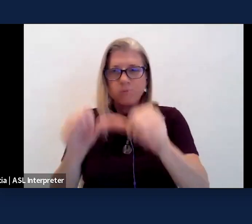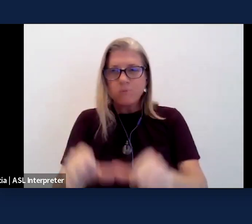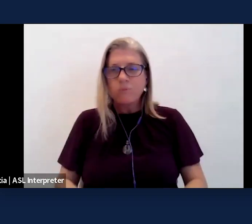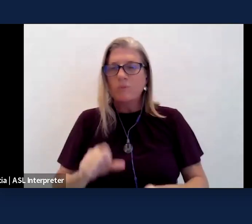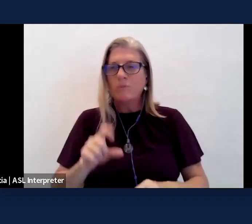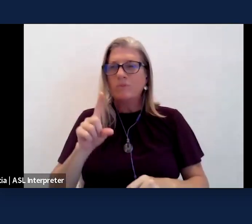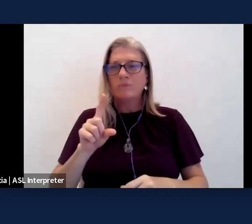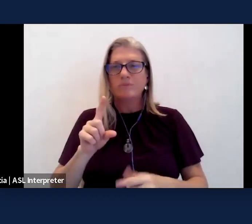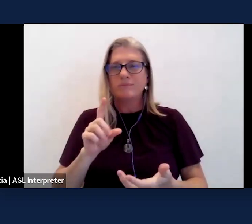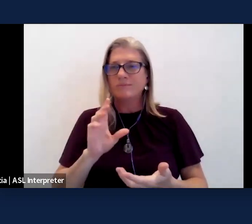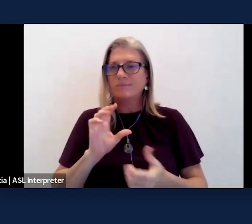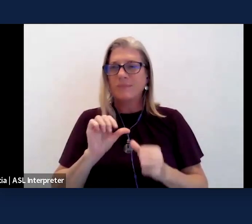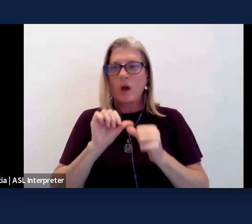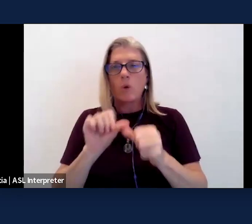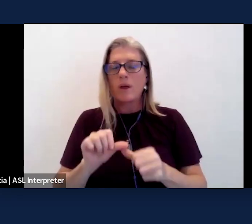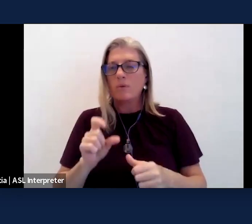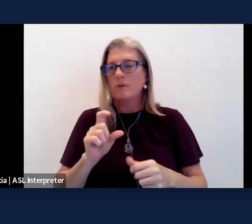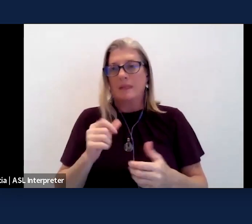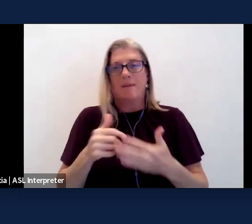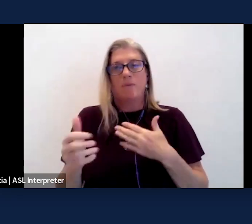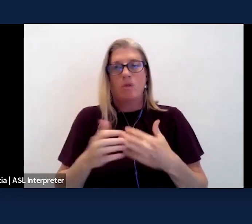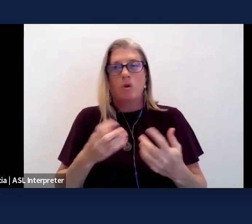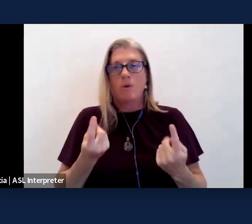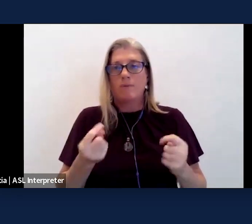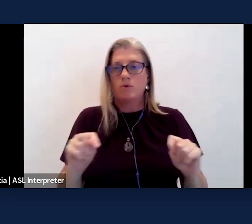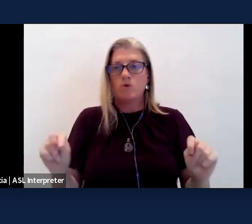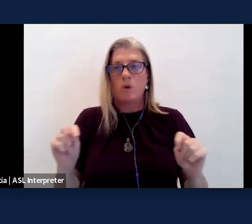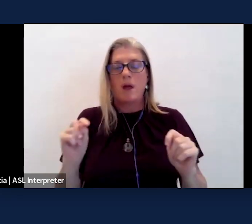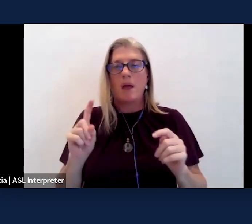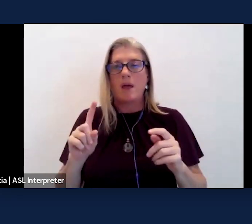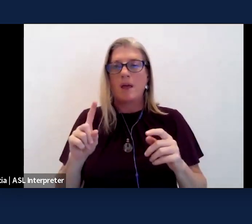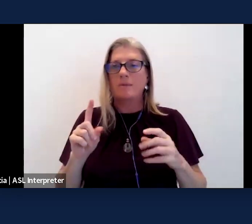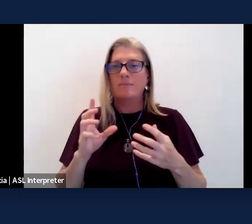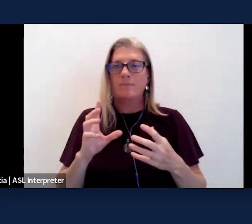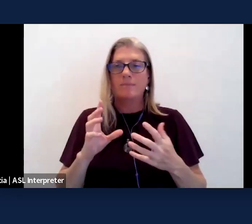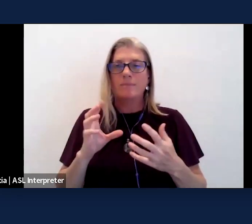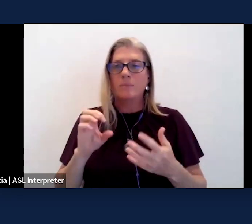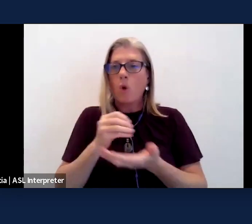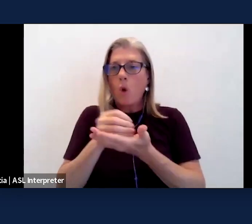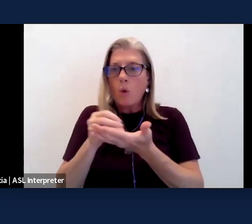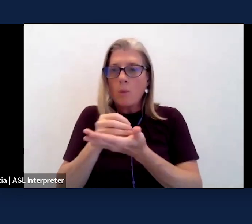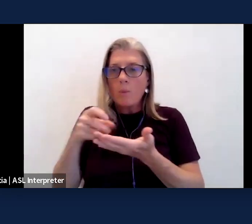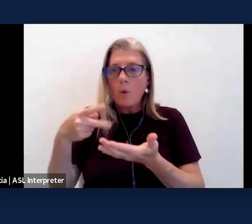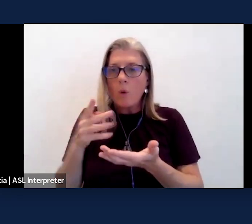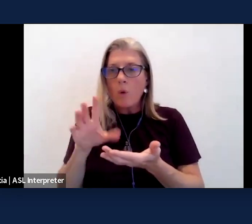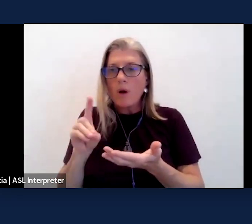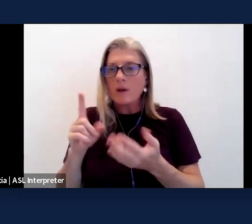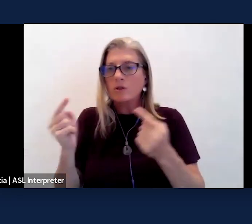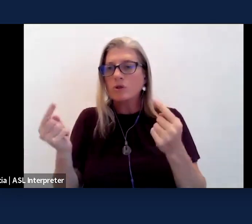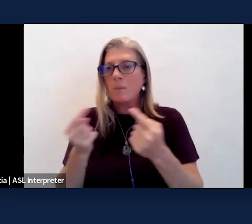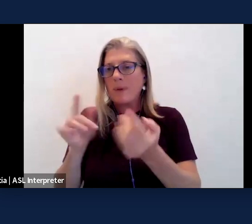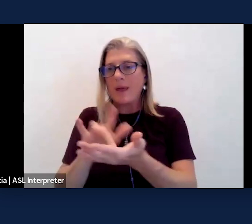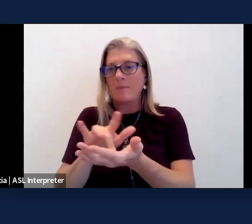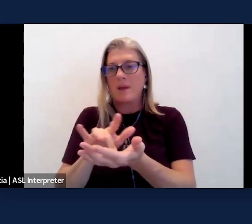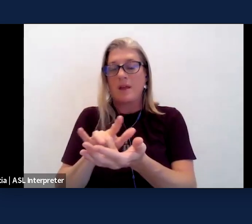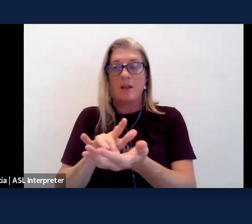despite of Movantic for opioids, pain medications,